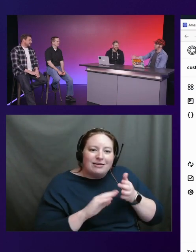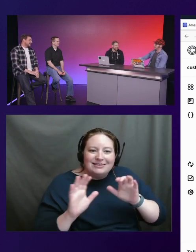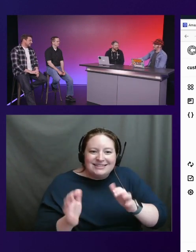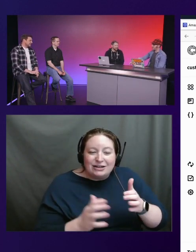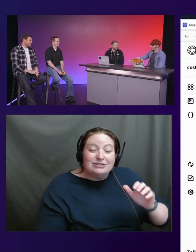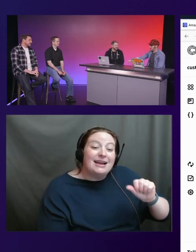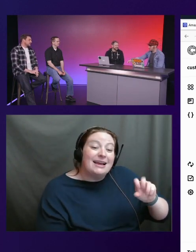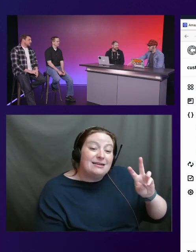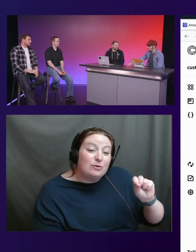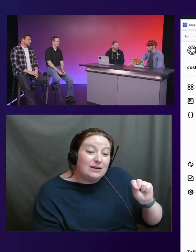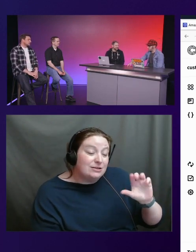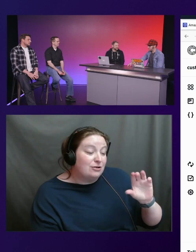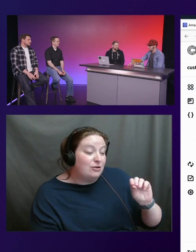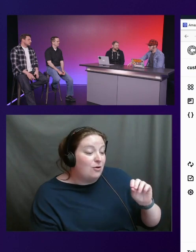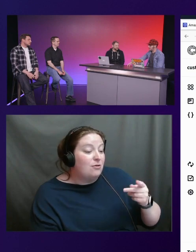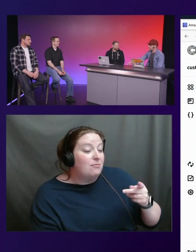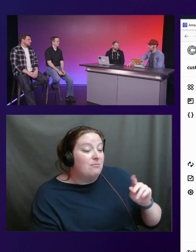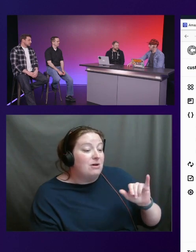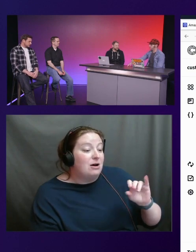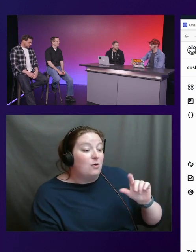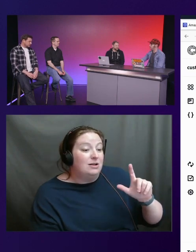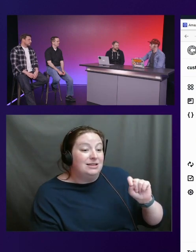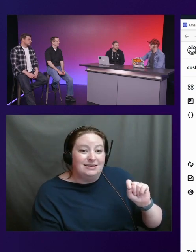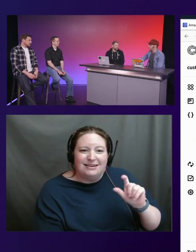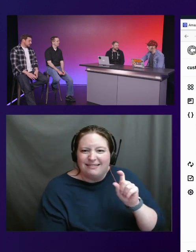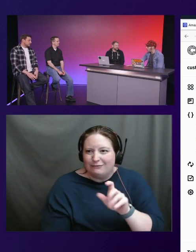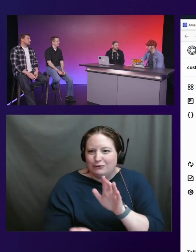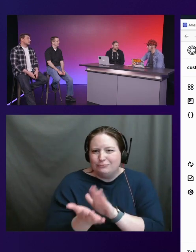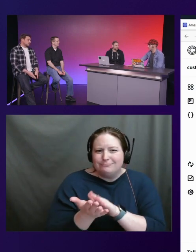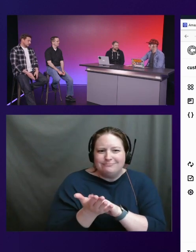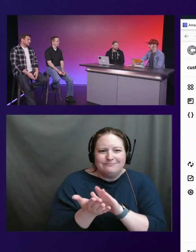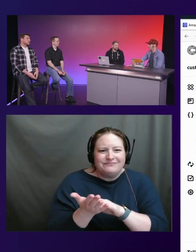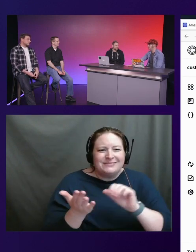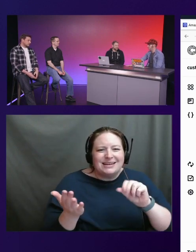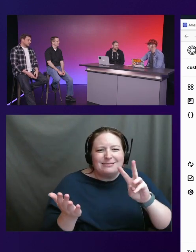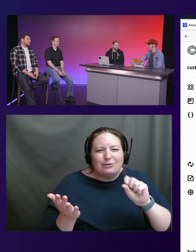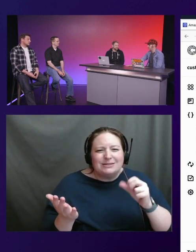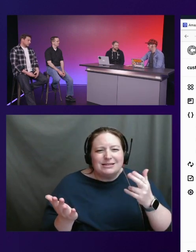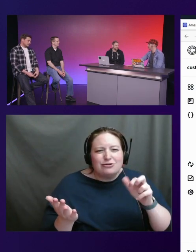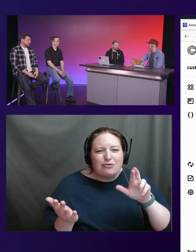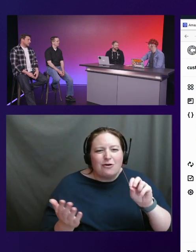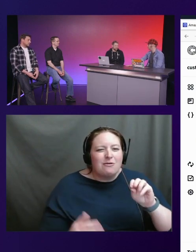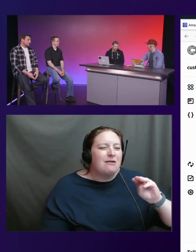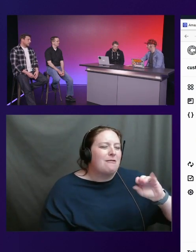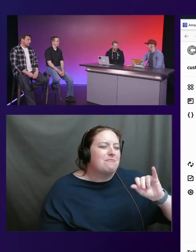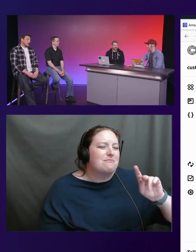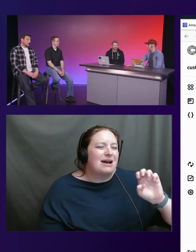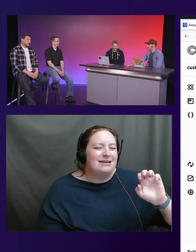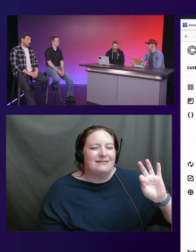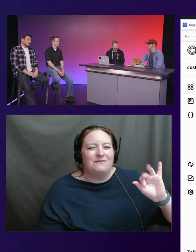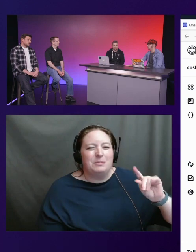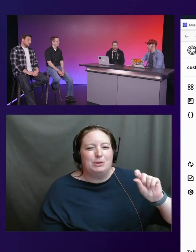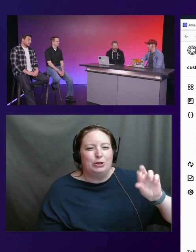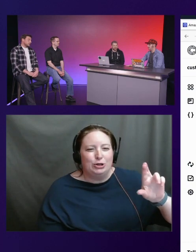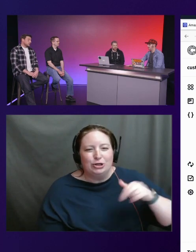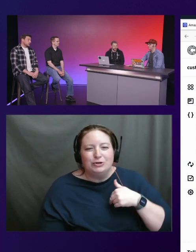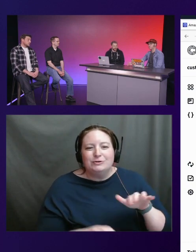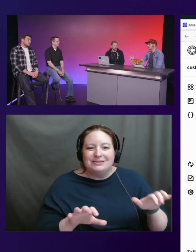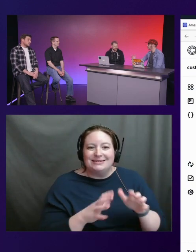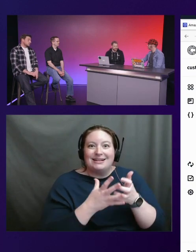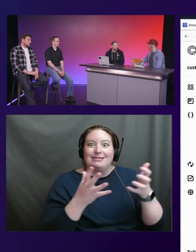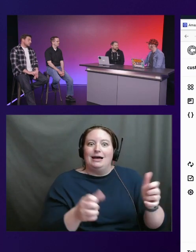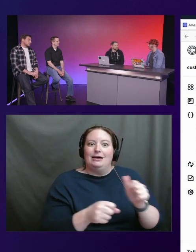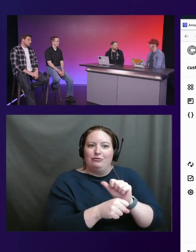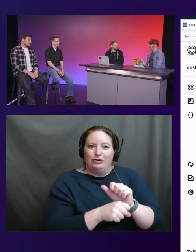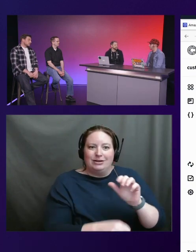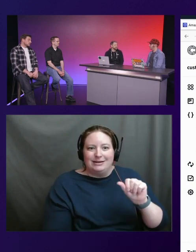Got to shout out our AWS hero, Mike Fiddler, who does a ton of work on AWS Copilot. He's, Yeah, it's awesome. It's really cool. Friend